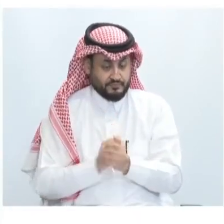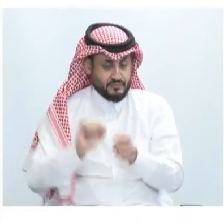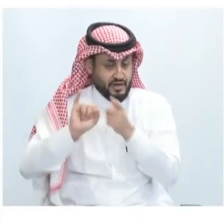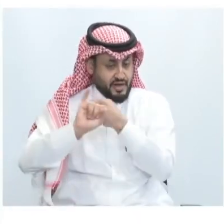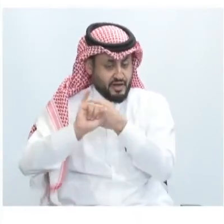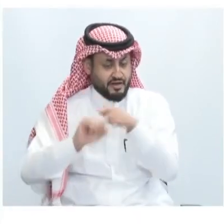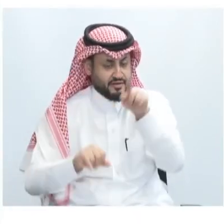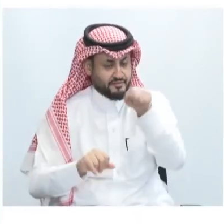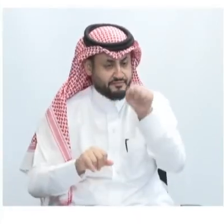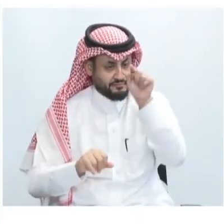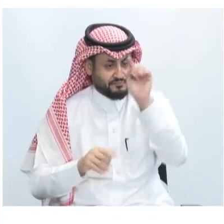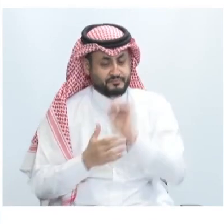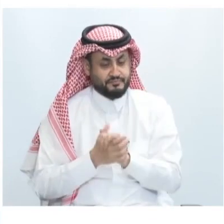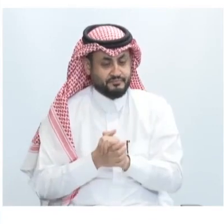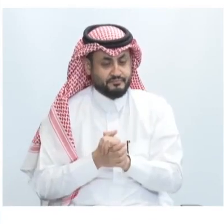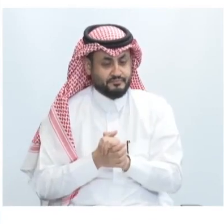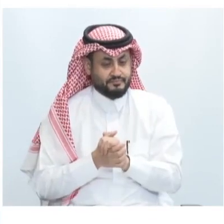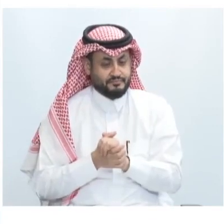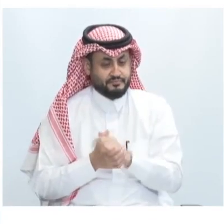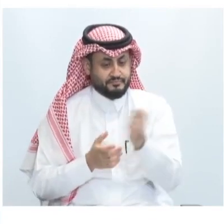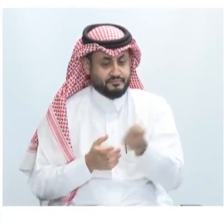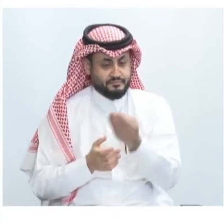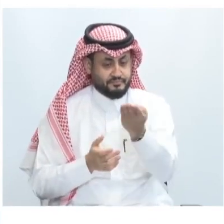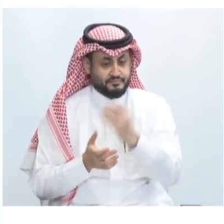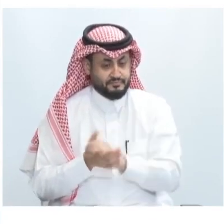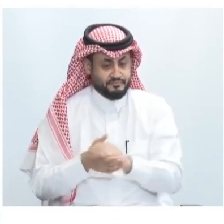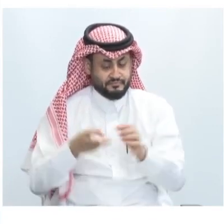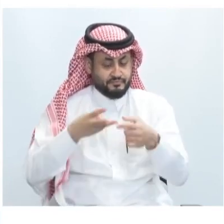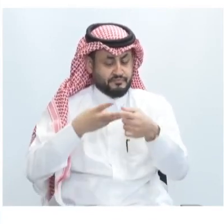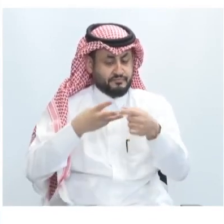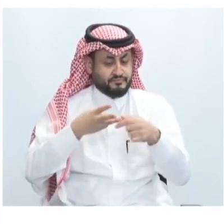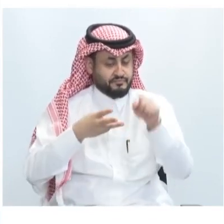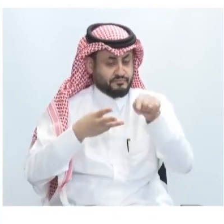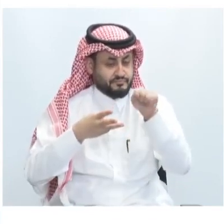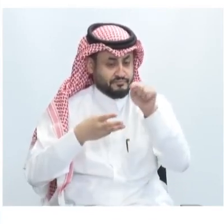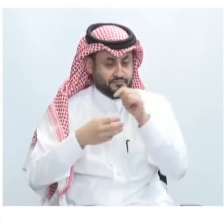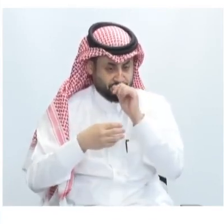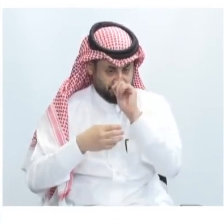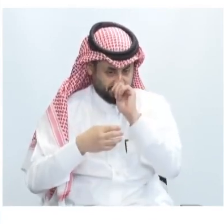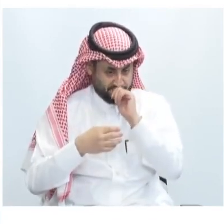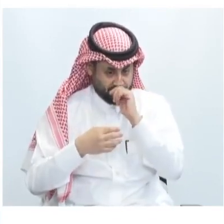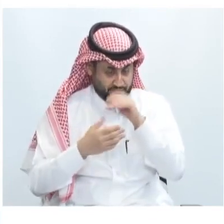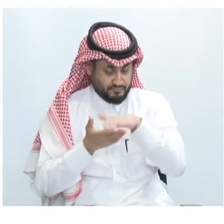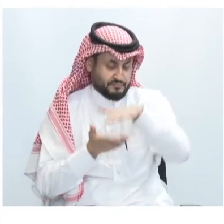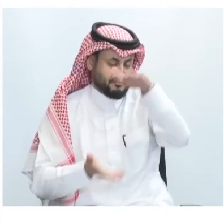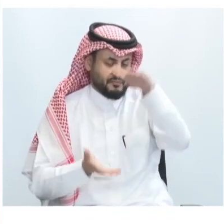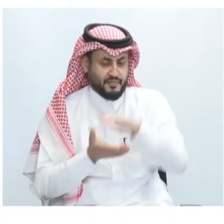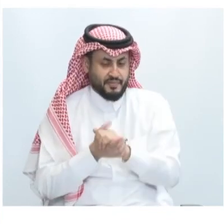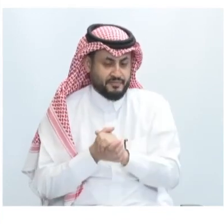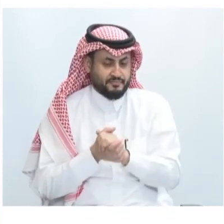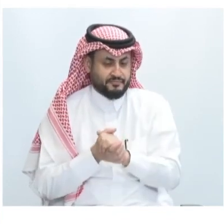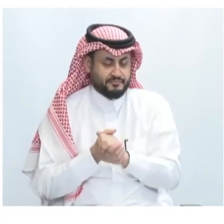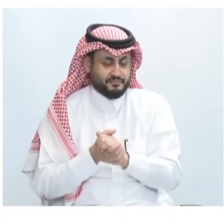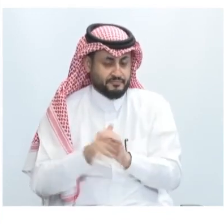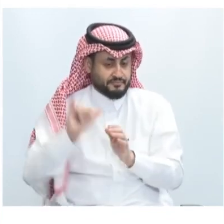I. Okay, like this. Let's write it here like I. Excellent. Okay, what about the